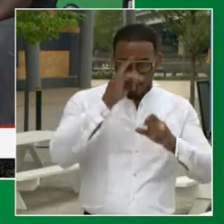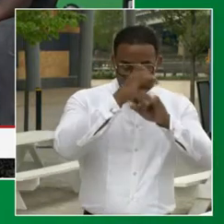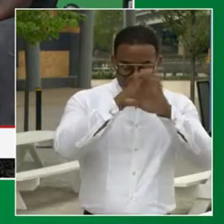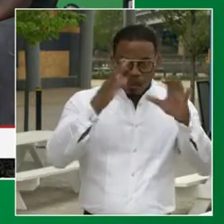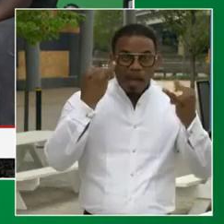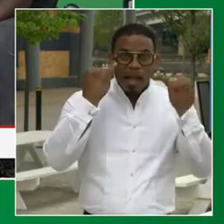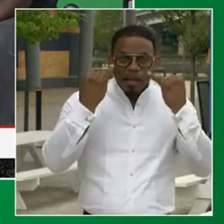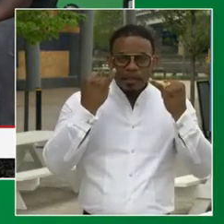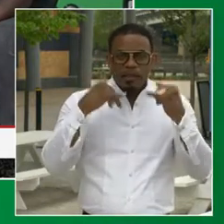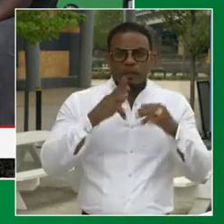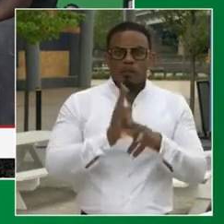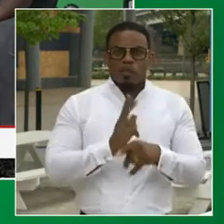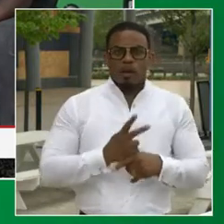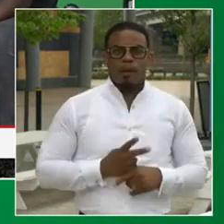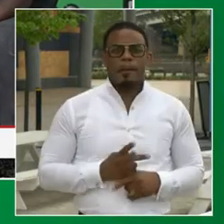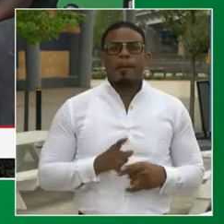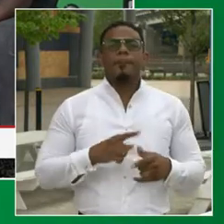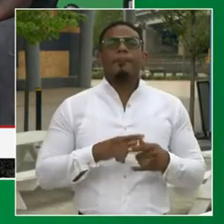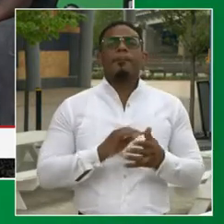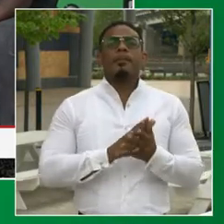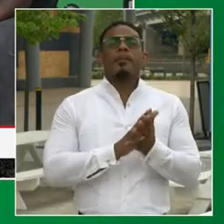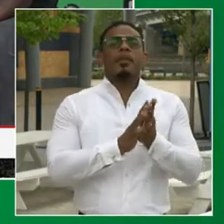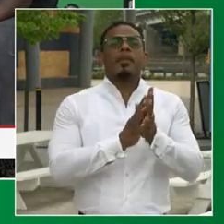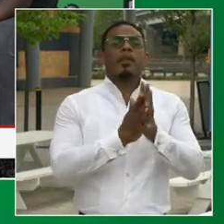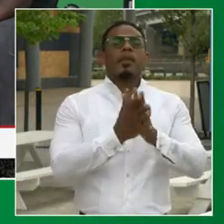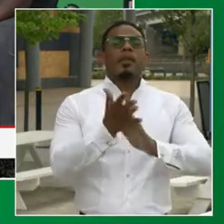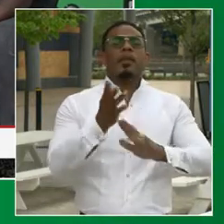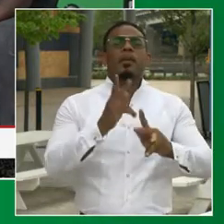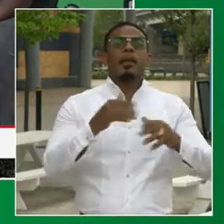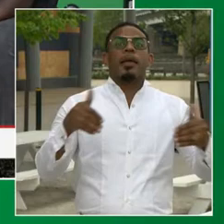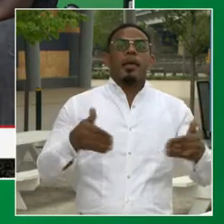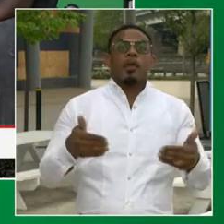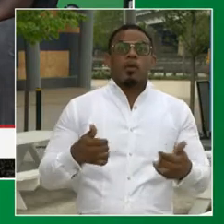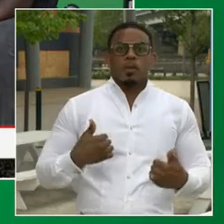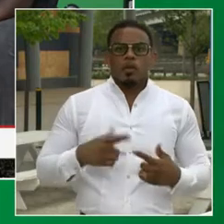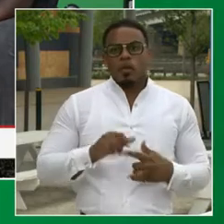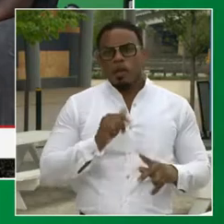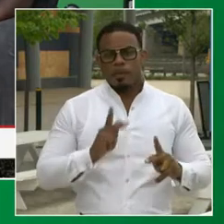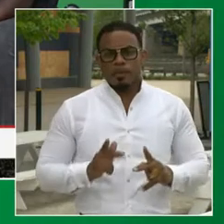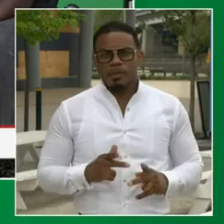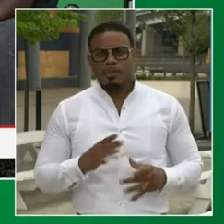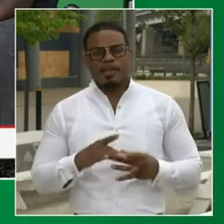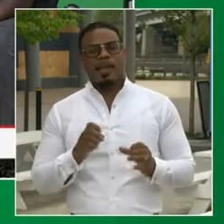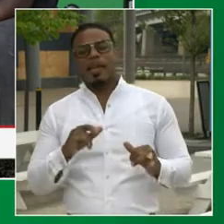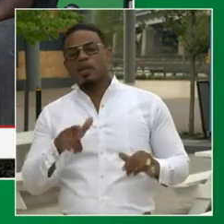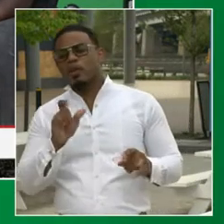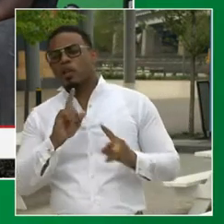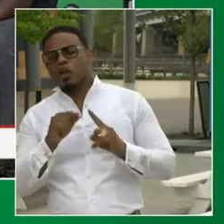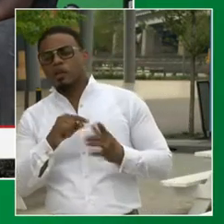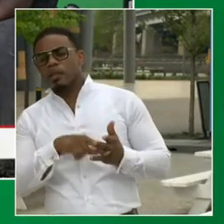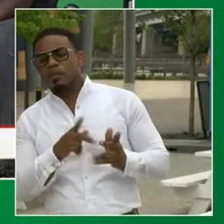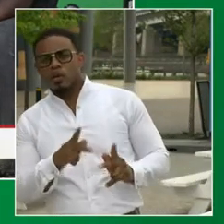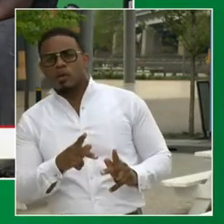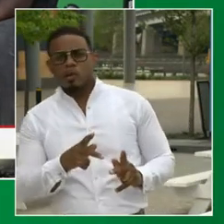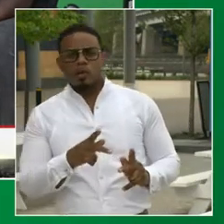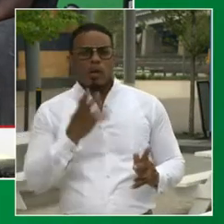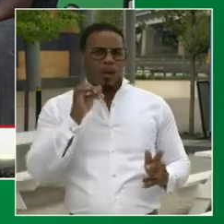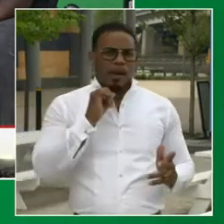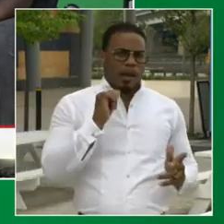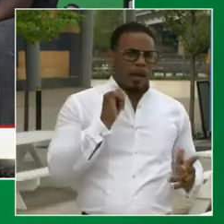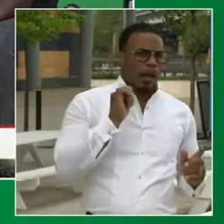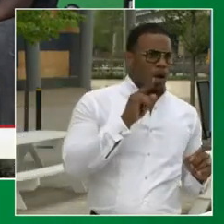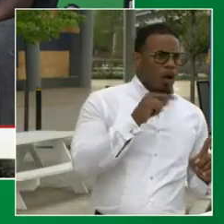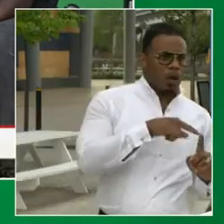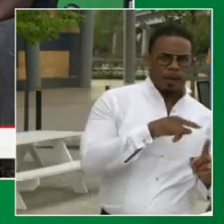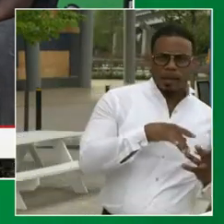and this idea and this product, and then it evolved into people introducing me to other folks and saying, hey, you need to talk to this person. Why not go